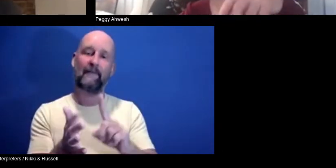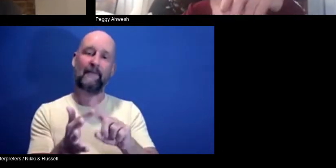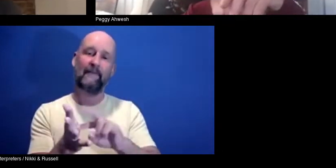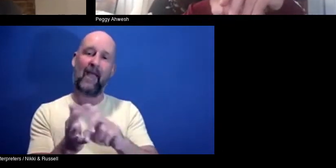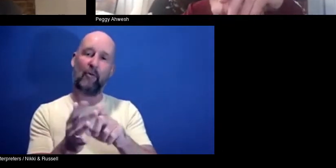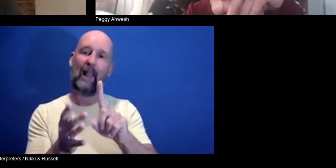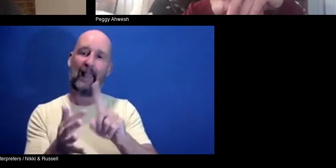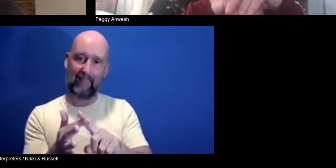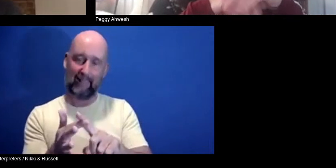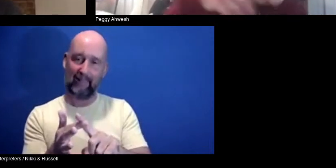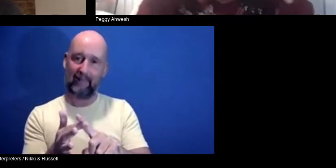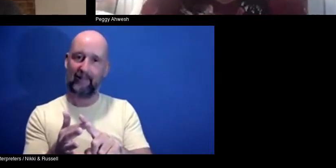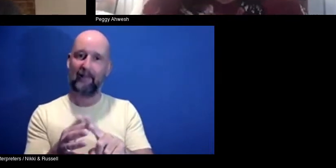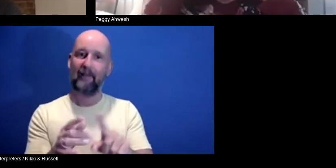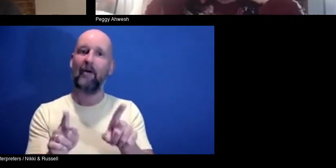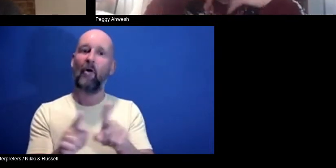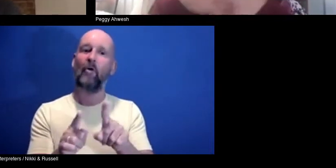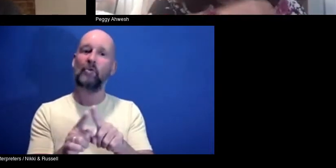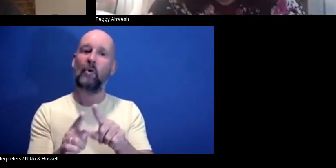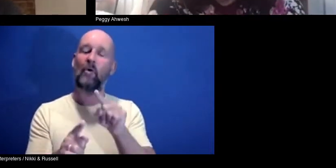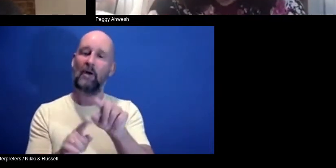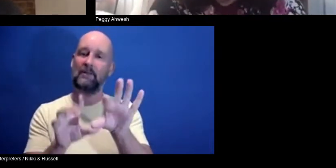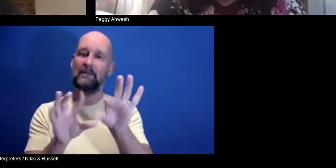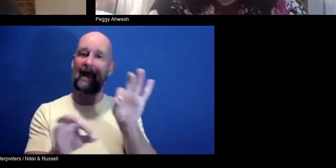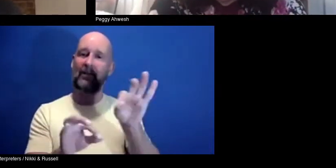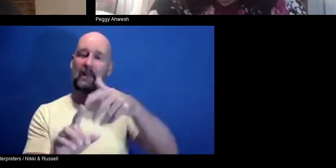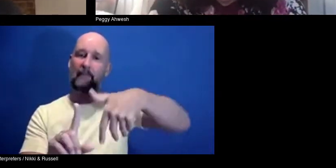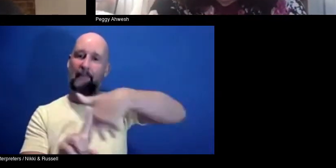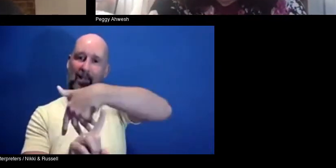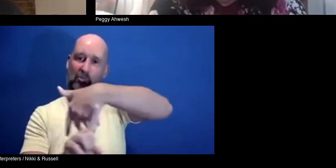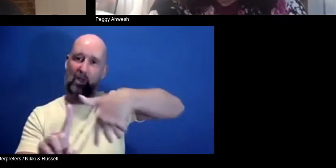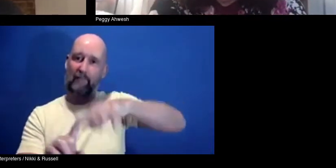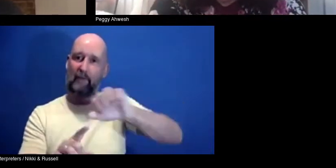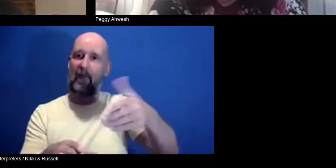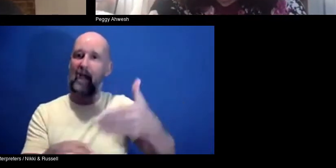and Trump's election as a background for this work.